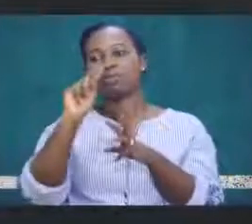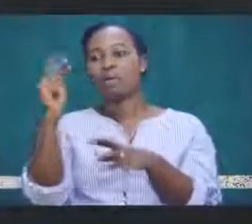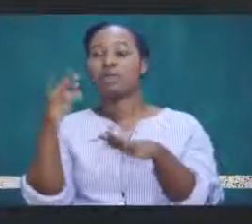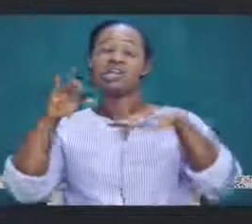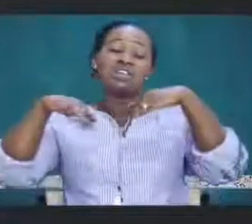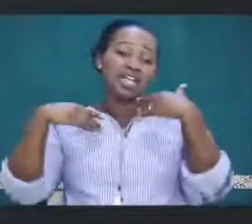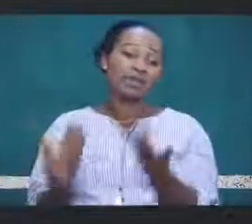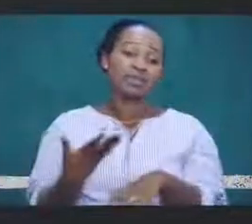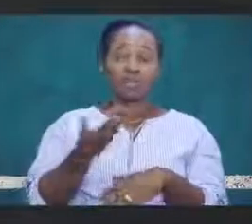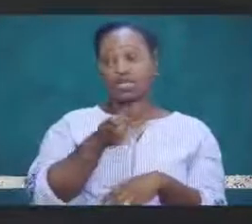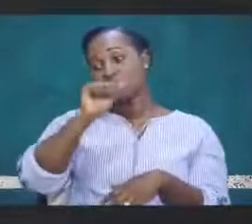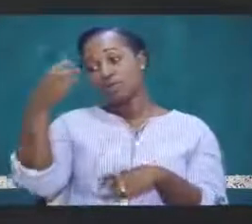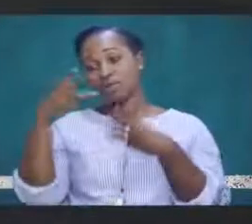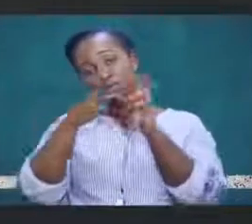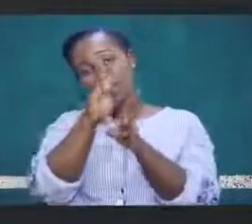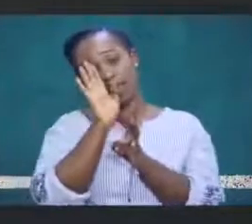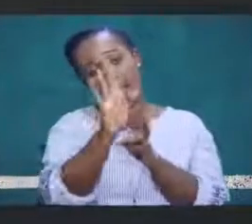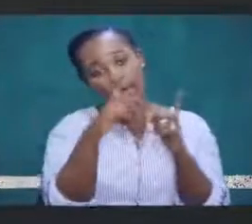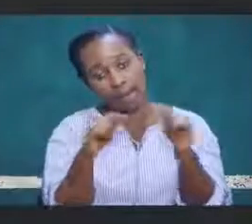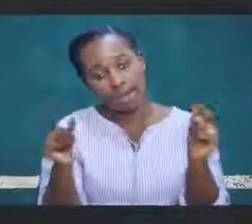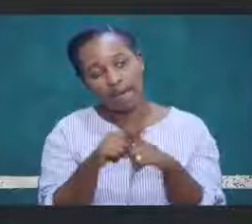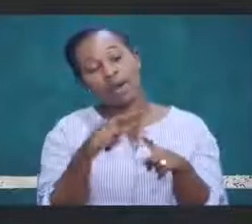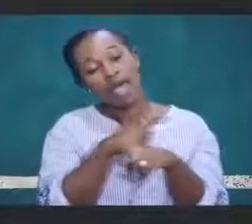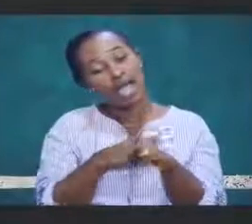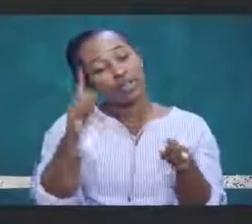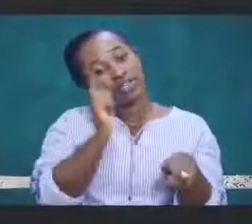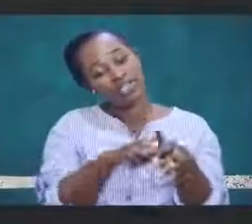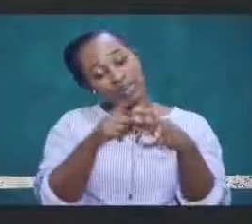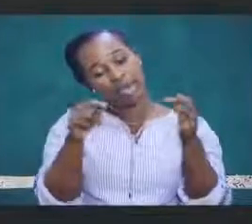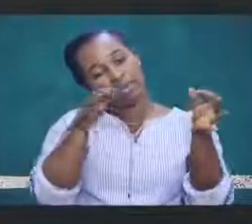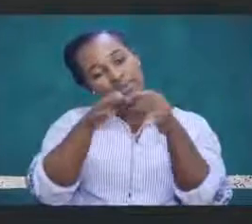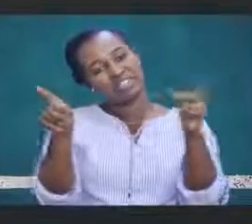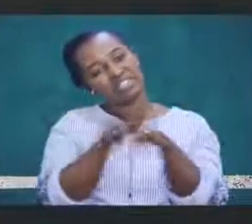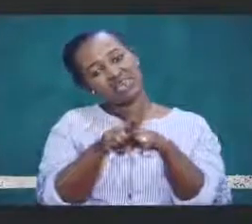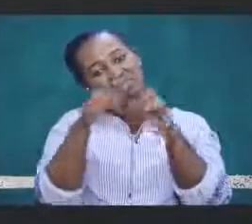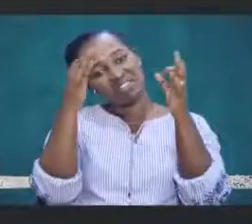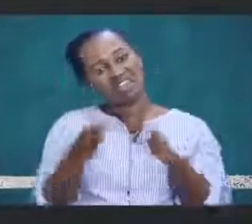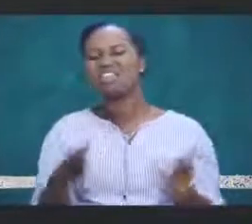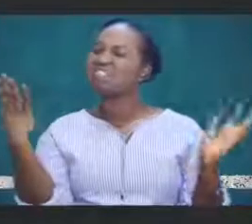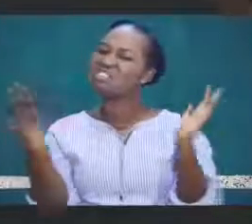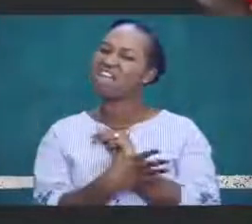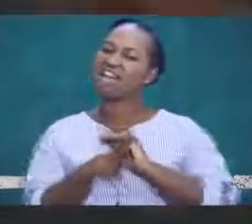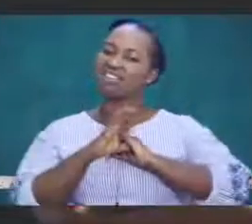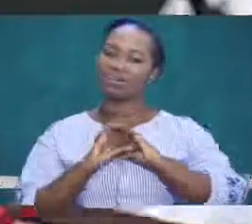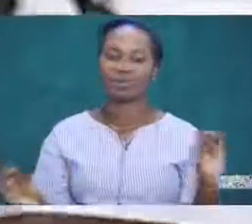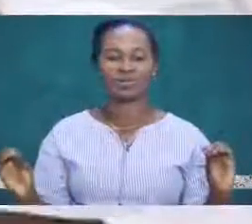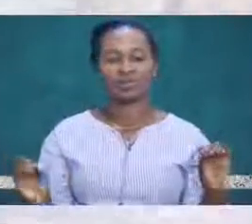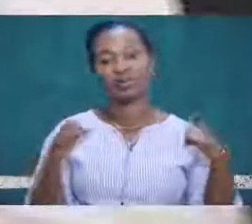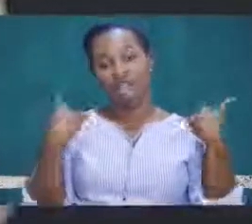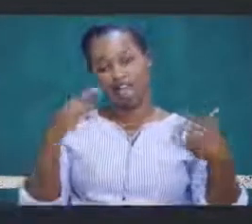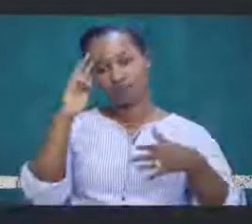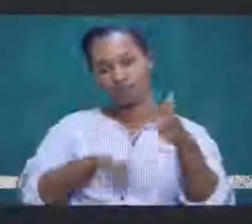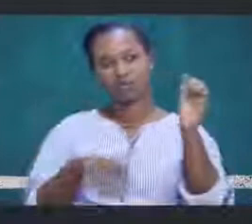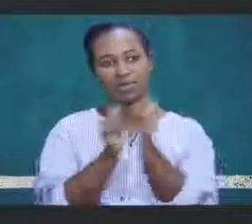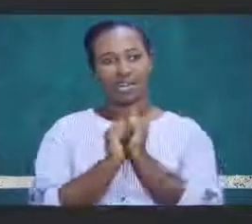even have other sets of words. As long as they mean the same thing, no problem. So let's read this together. Are